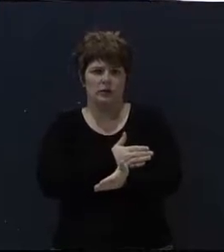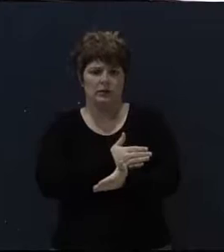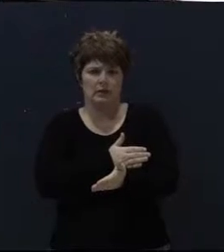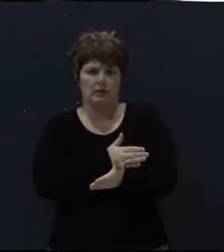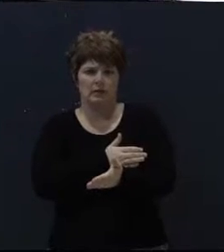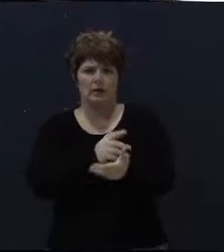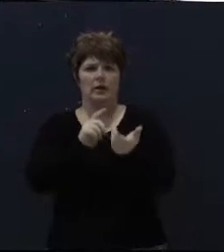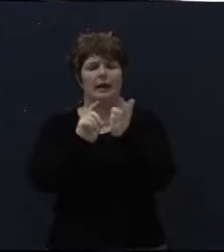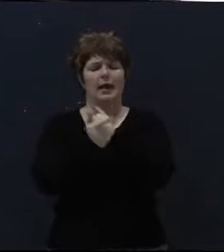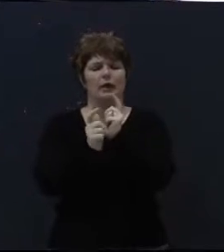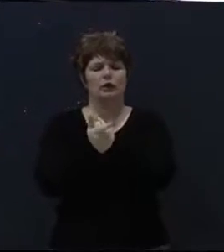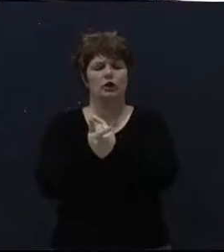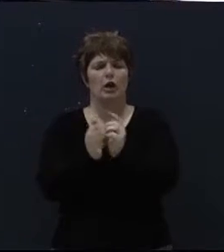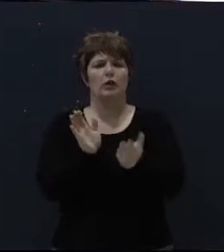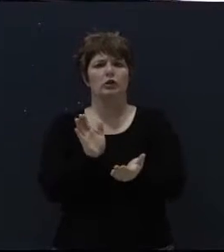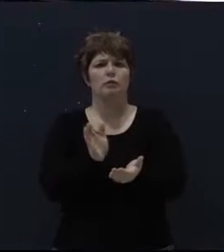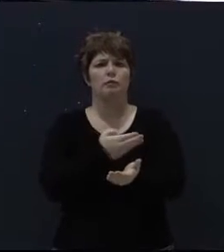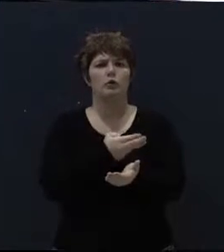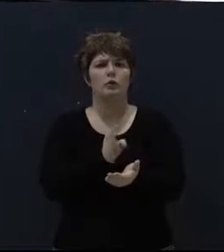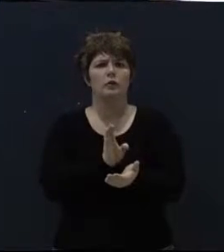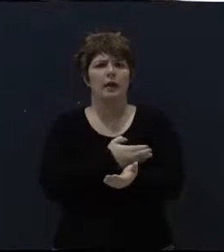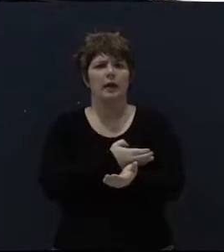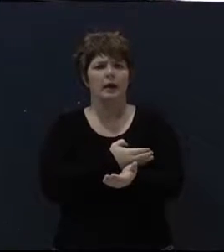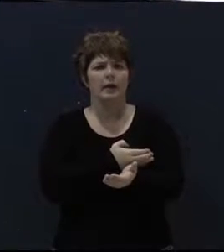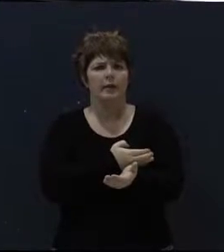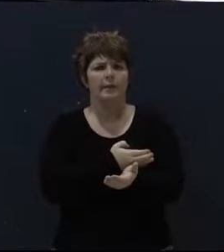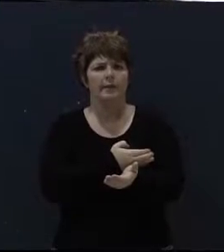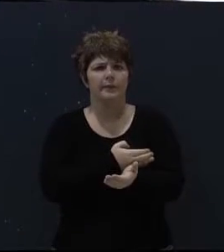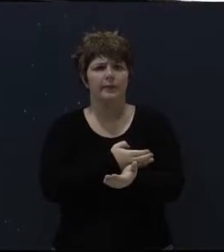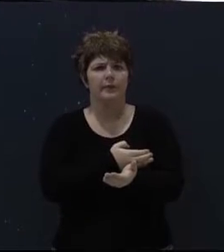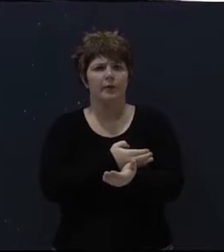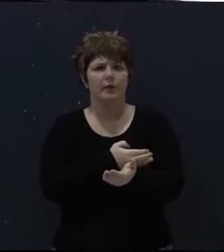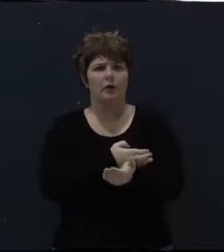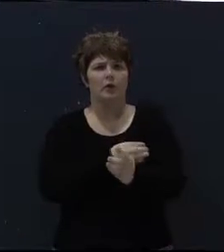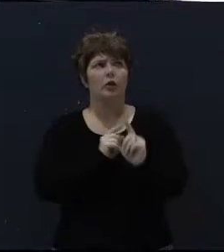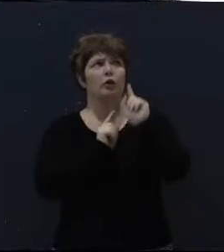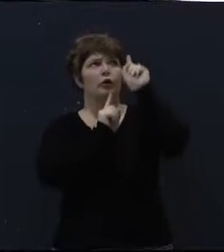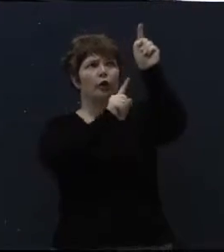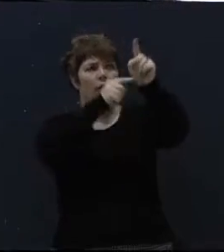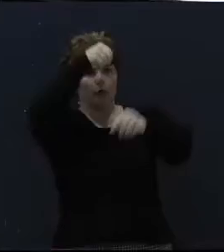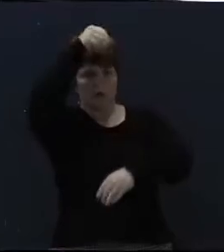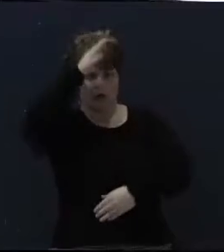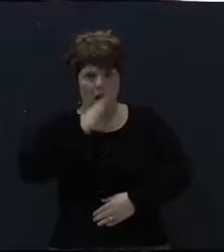and change our music to get to where God is.